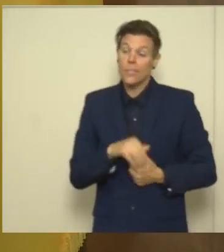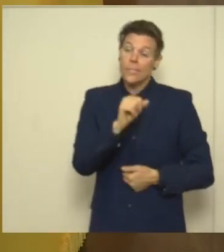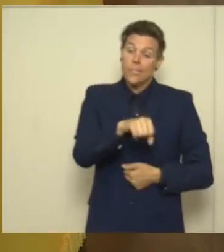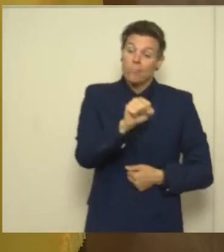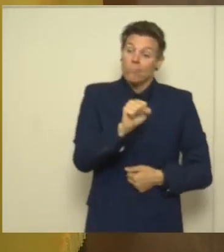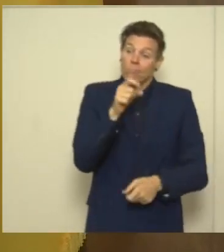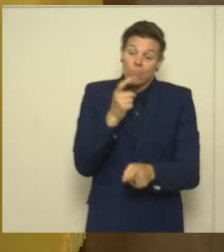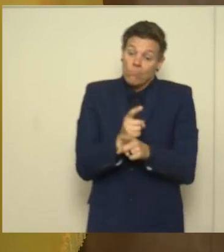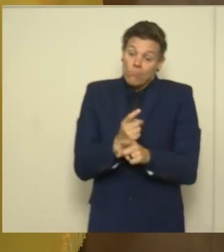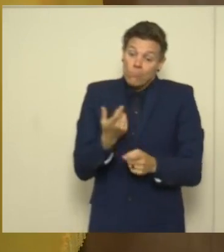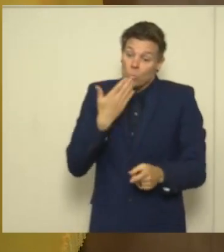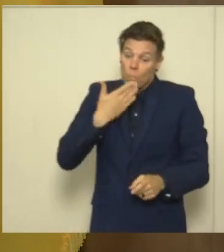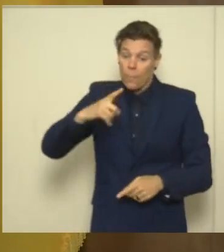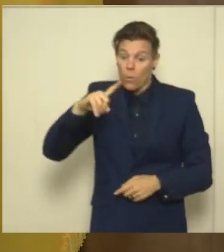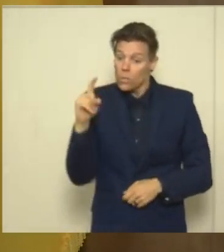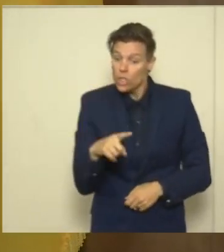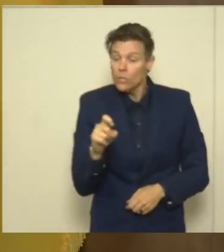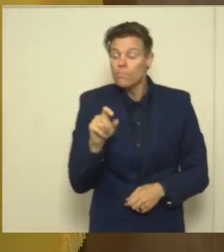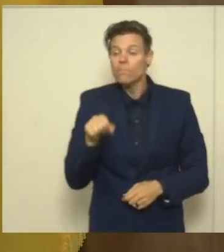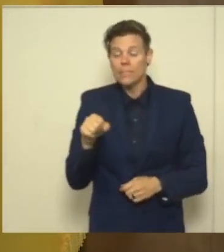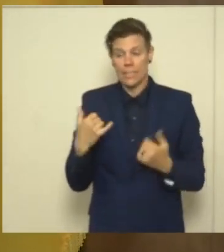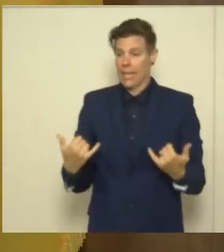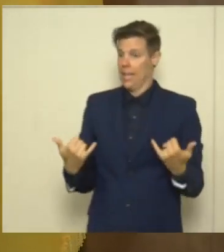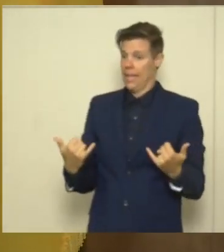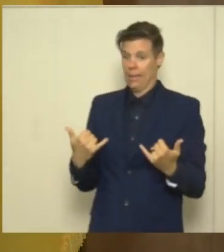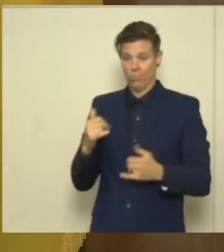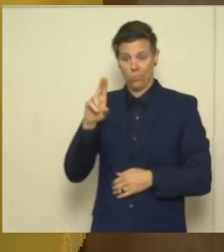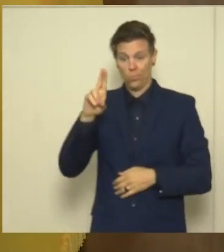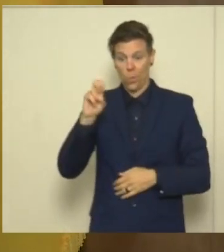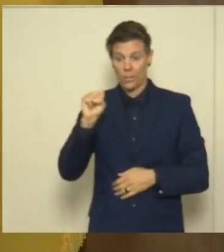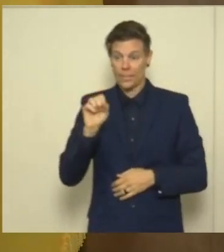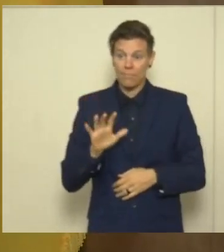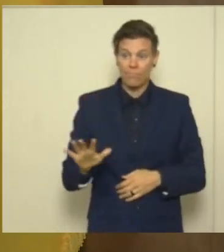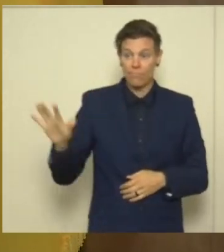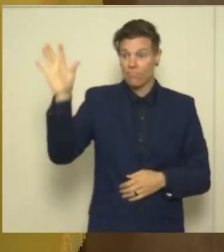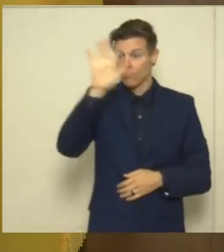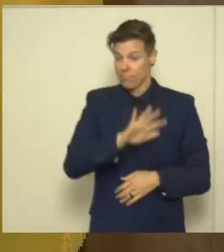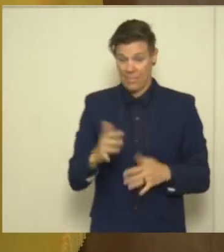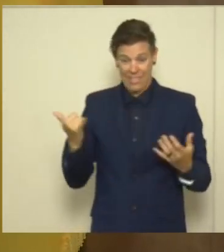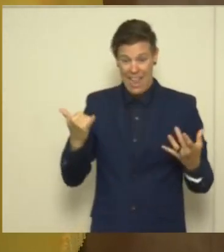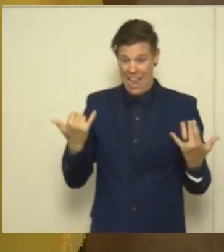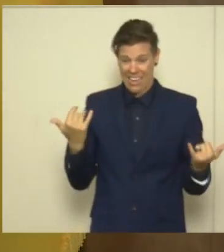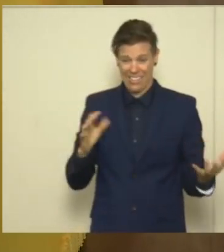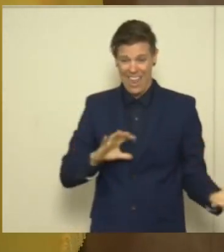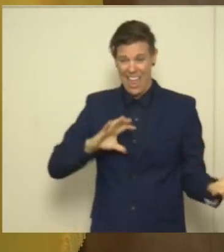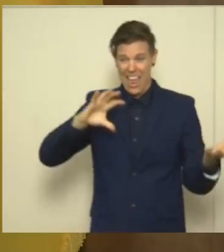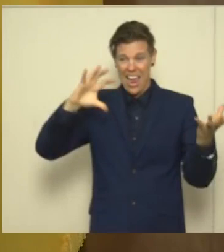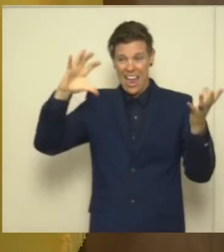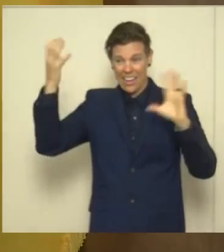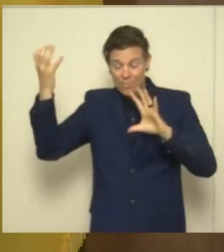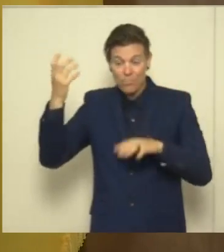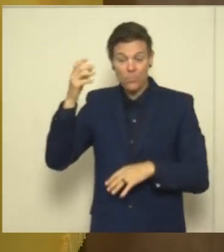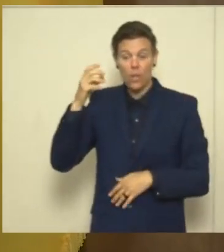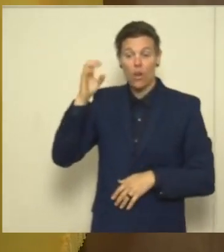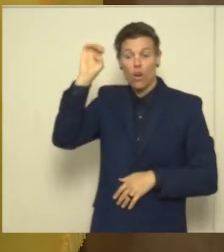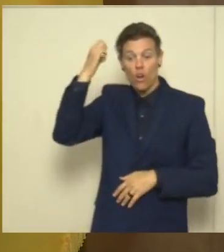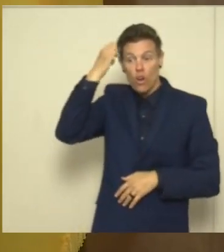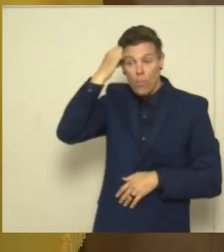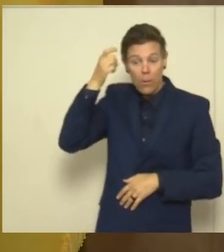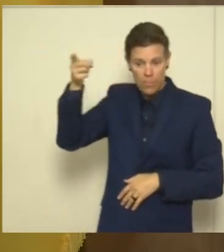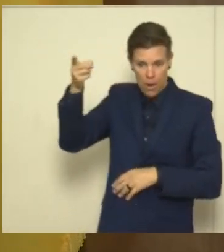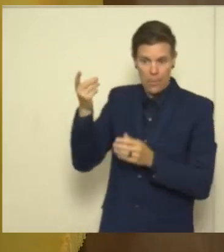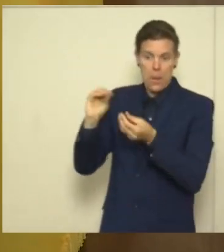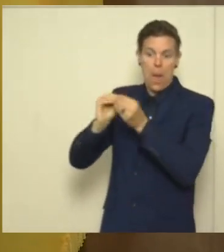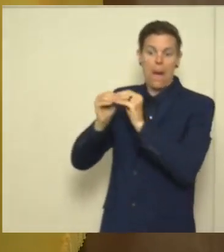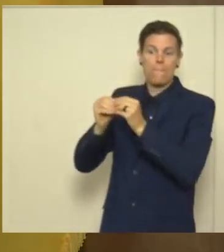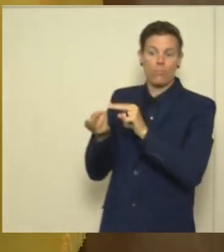loses control of managing COVID-19, and we're seeing a resurgence in European countries, right? You have to be